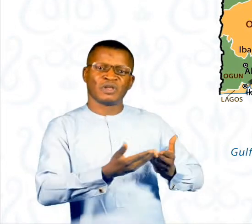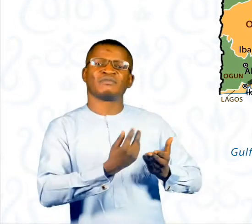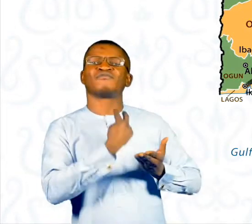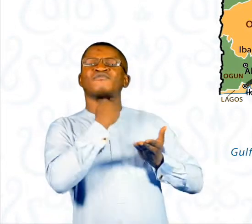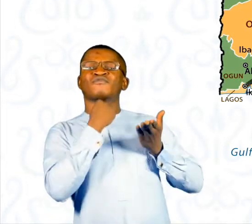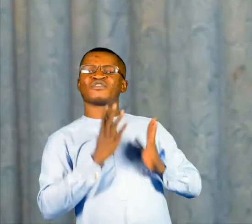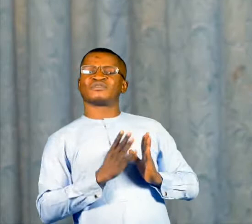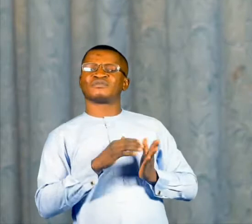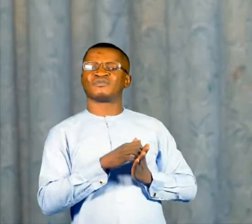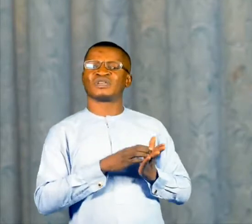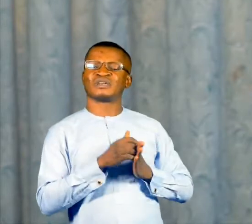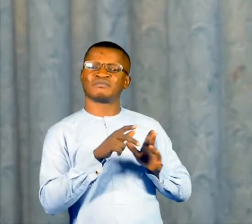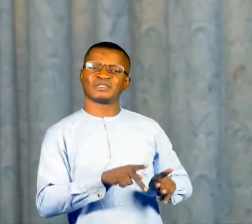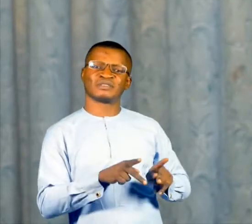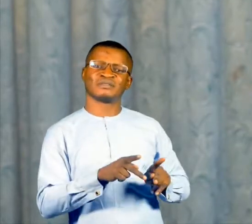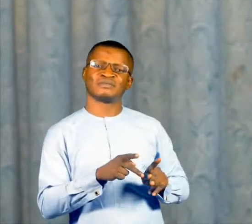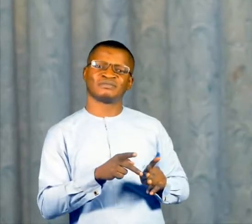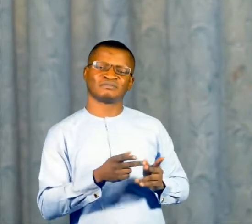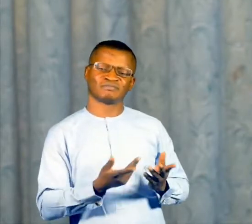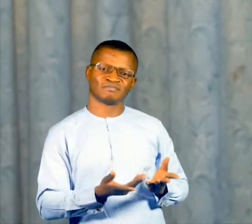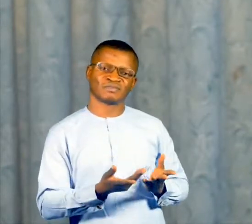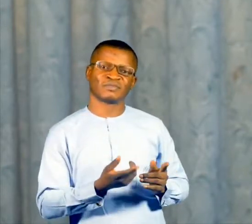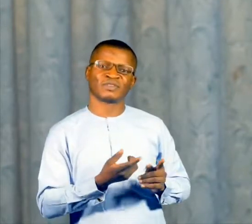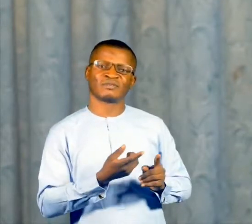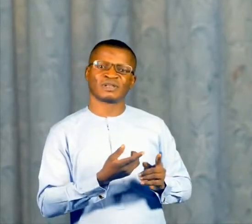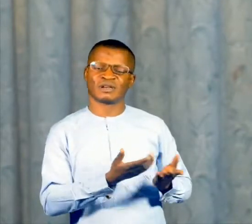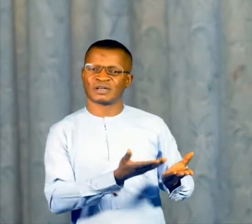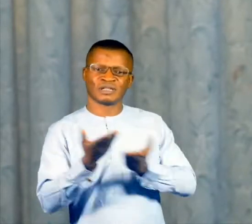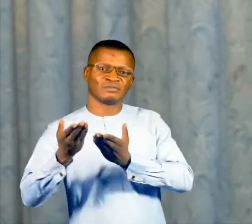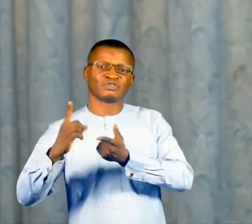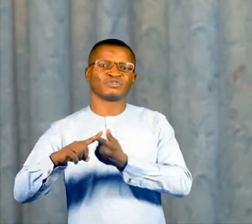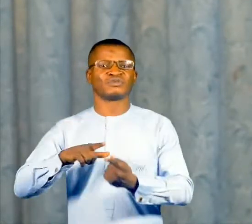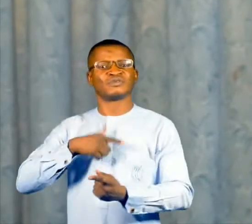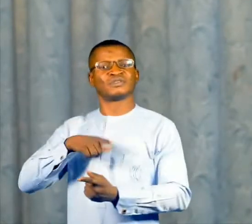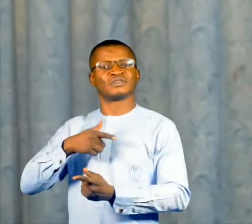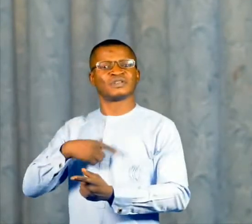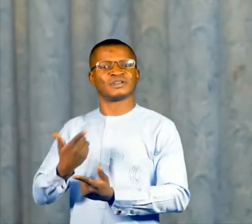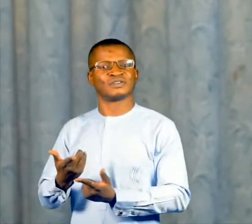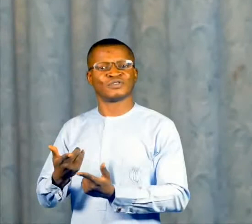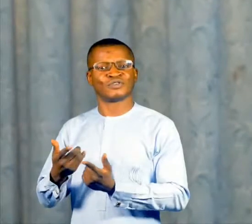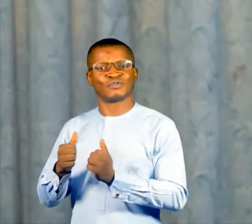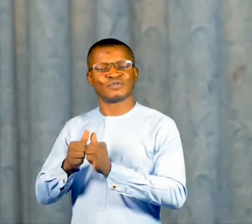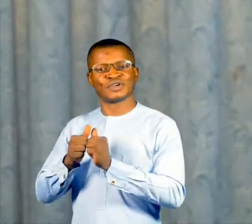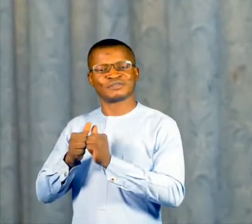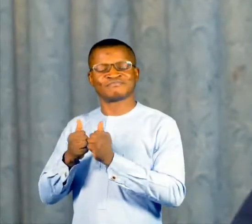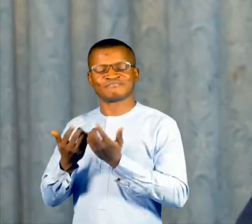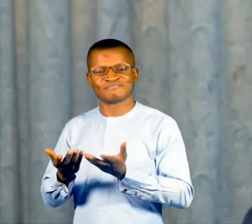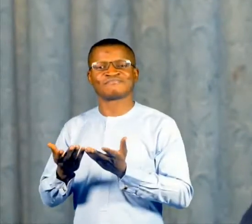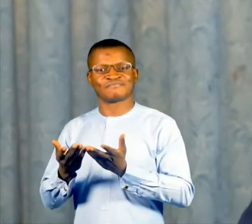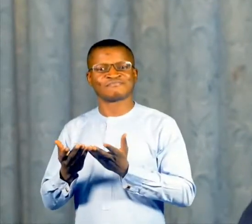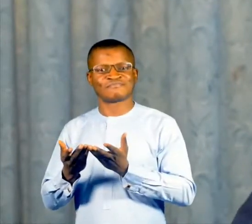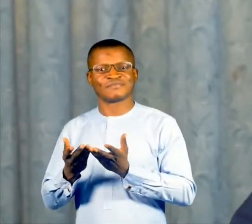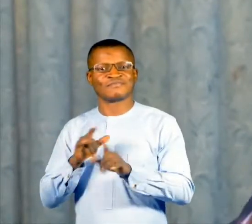vulnerable person, and you take this person to Lagos in the name